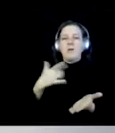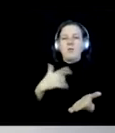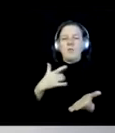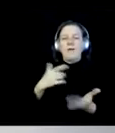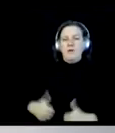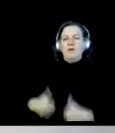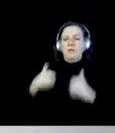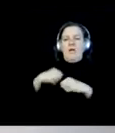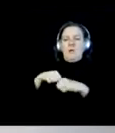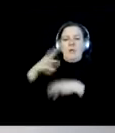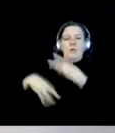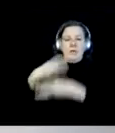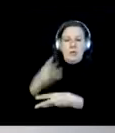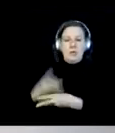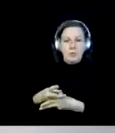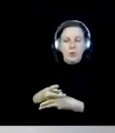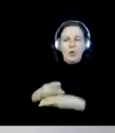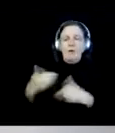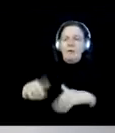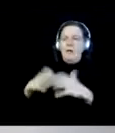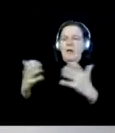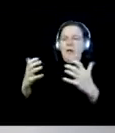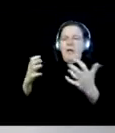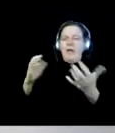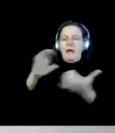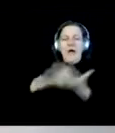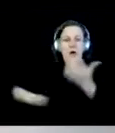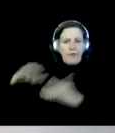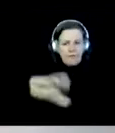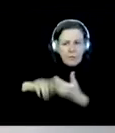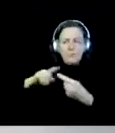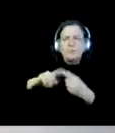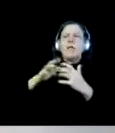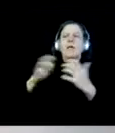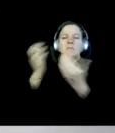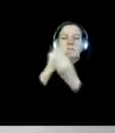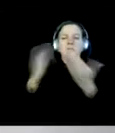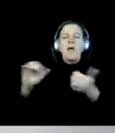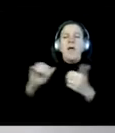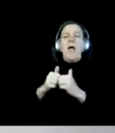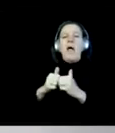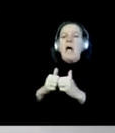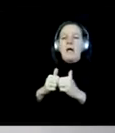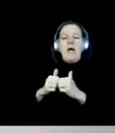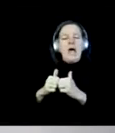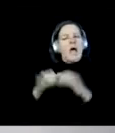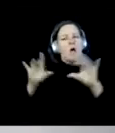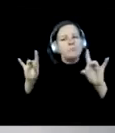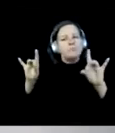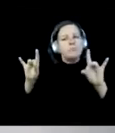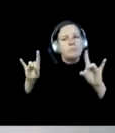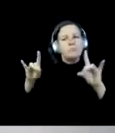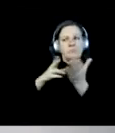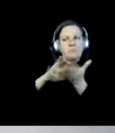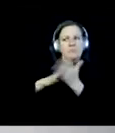world and how confusing it is to have so much information and how slippery truth has become, and all sorts of other kind of